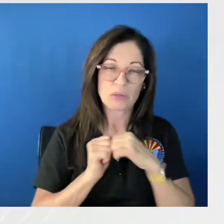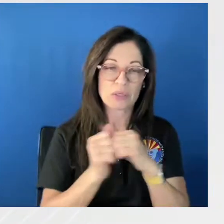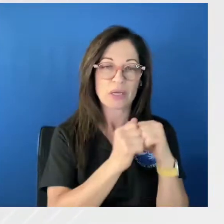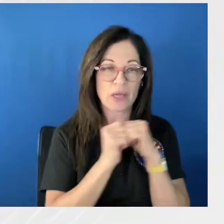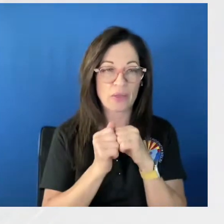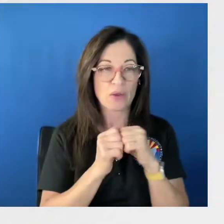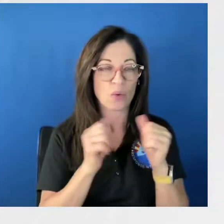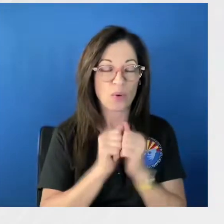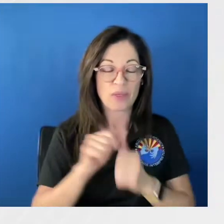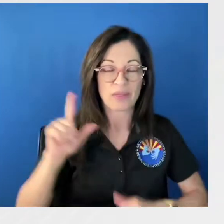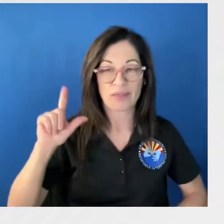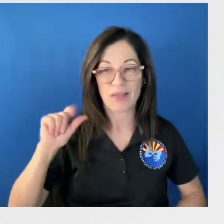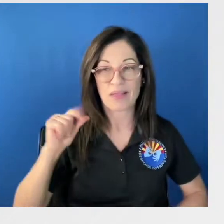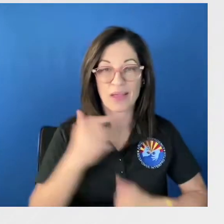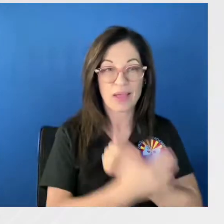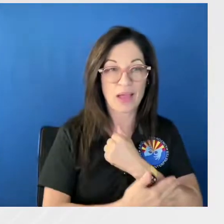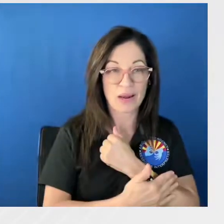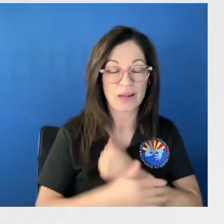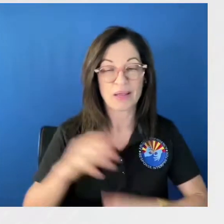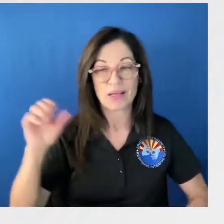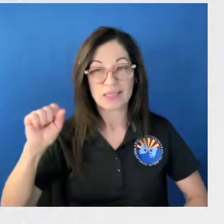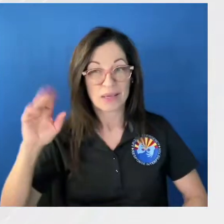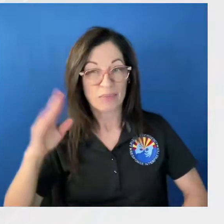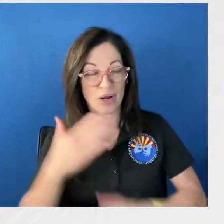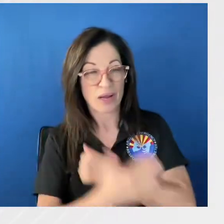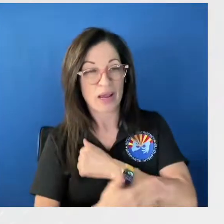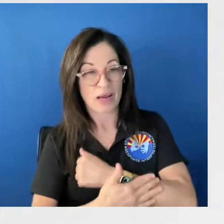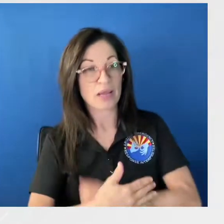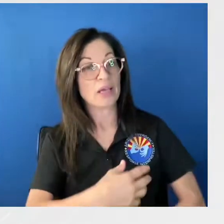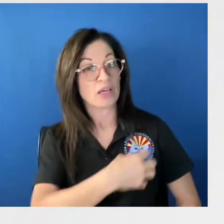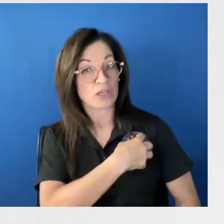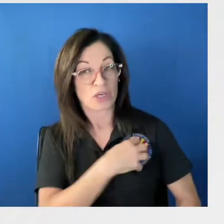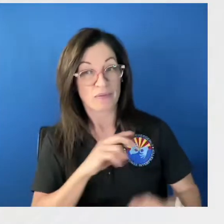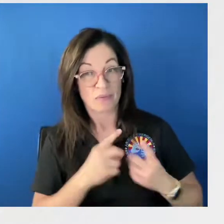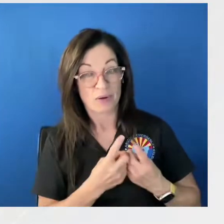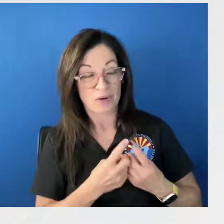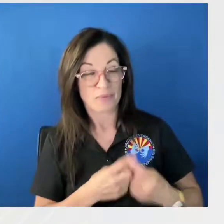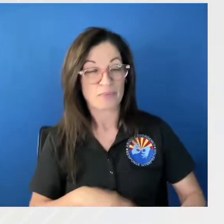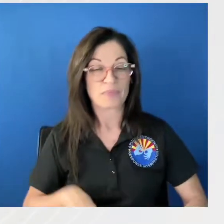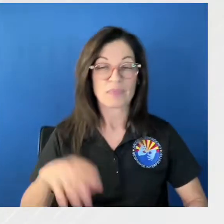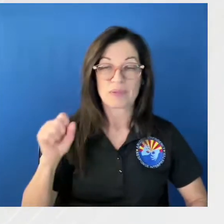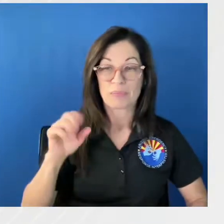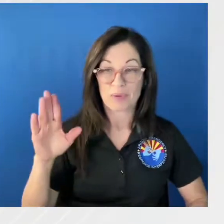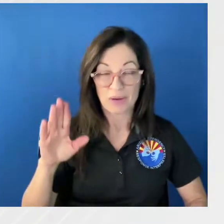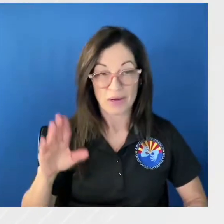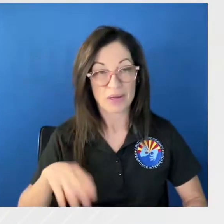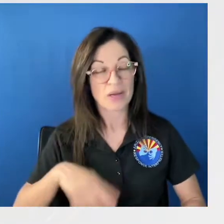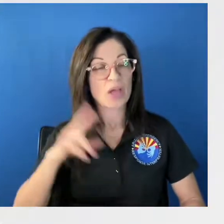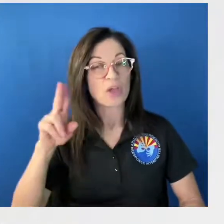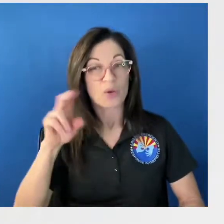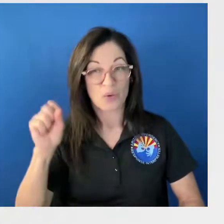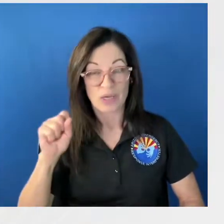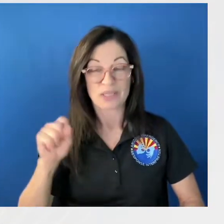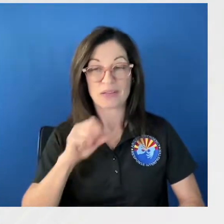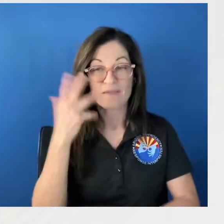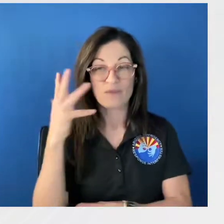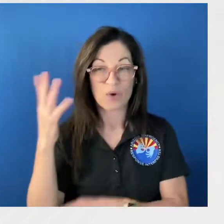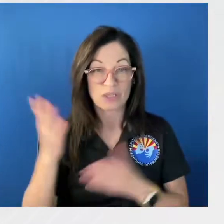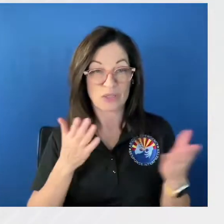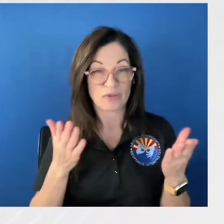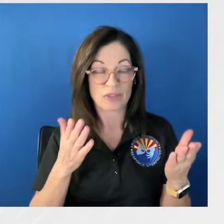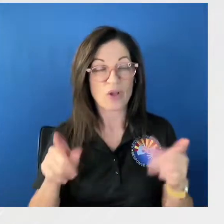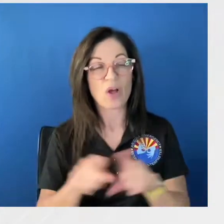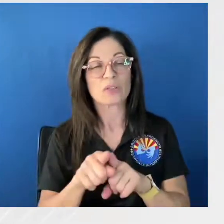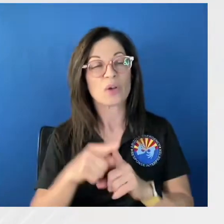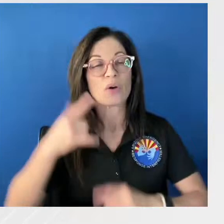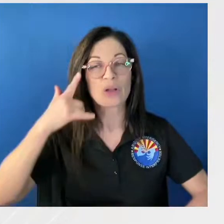Angeles County, San Bernardino County Sheriff Department, San Bernardino County, United States Forest Service, and then also